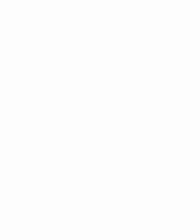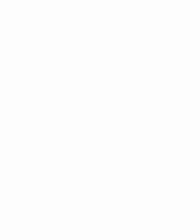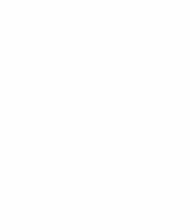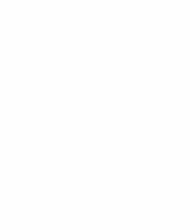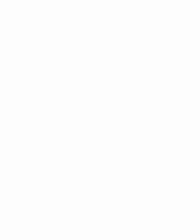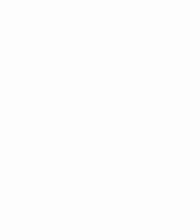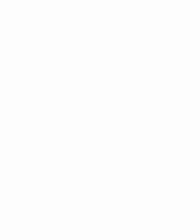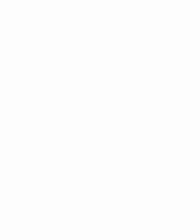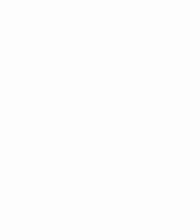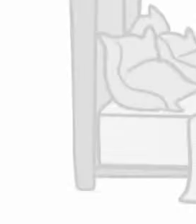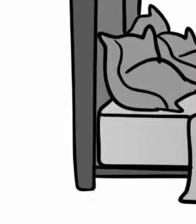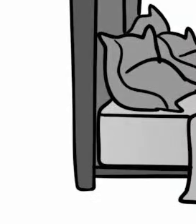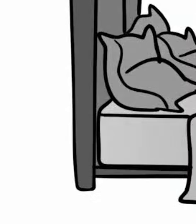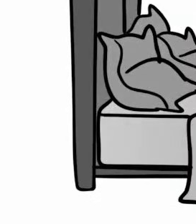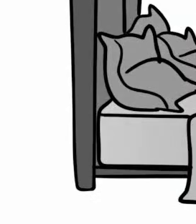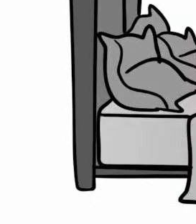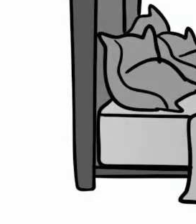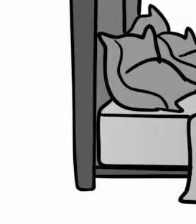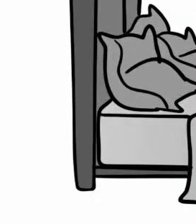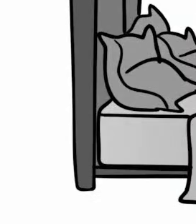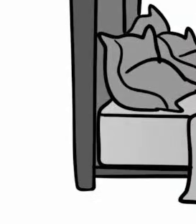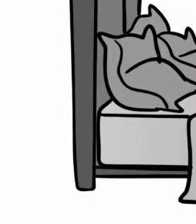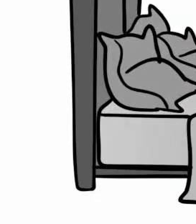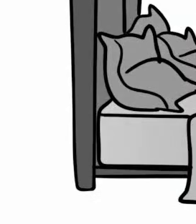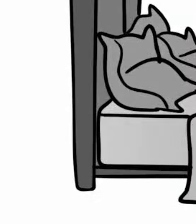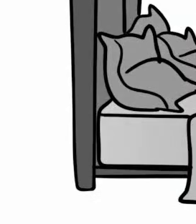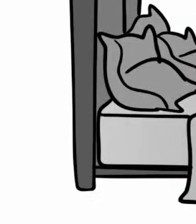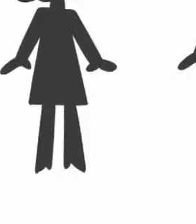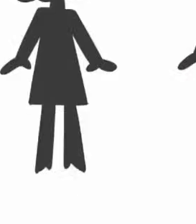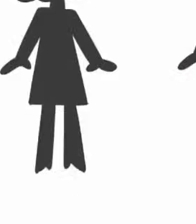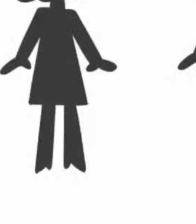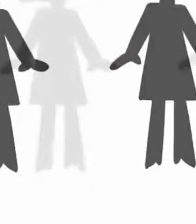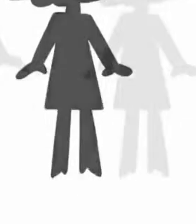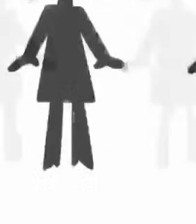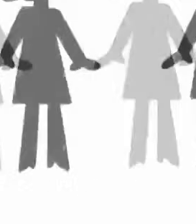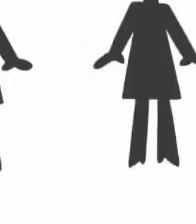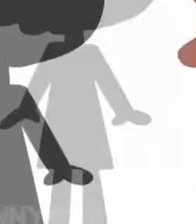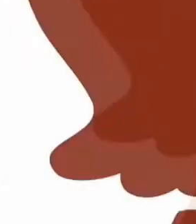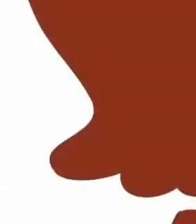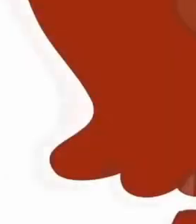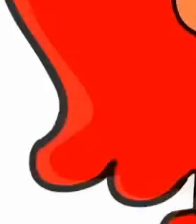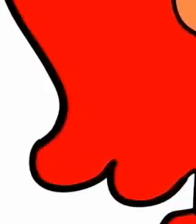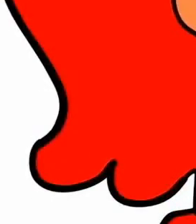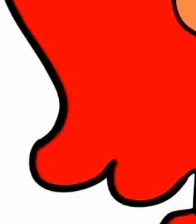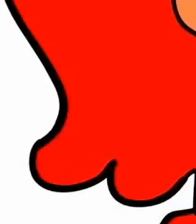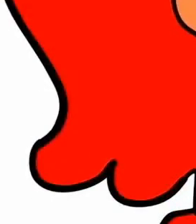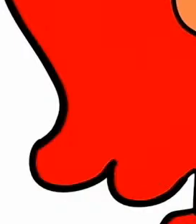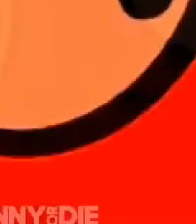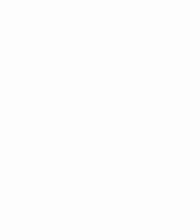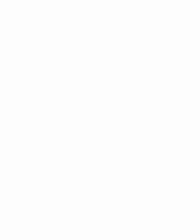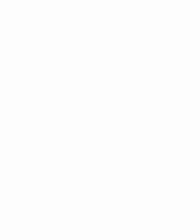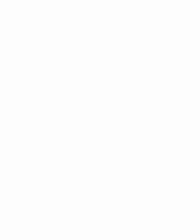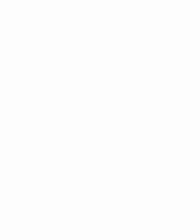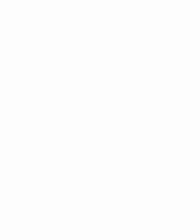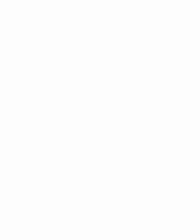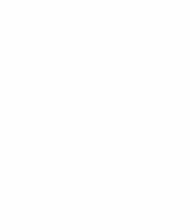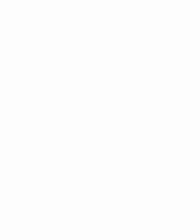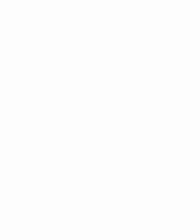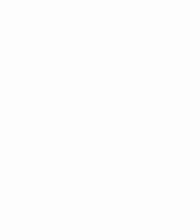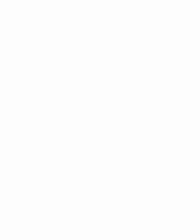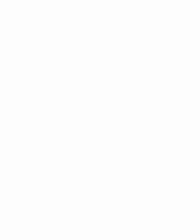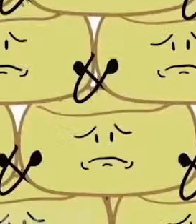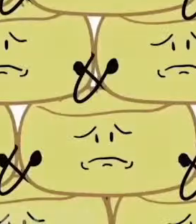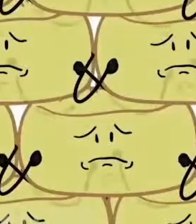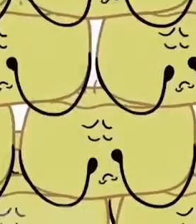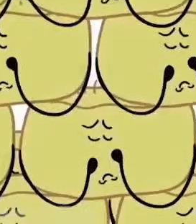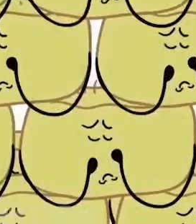their act together, wins the war, and recovery begins. In severe cases, though, the immune system can't figure it out and the lungs are all messed up